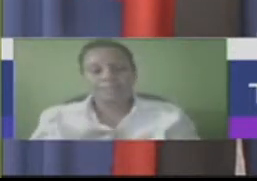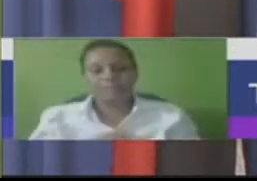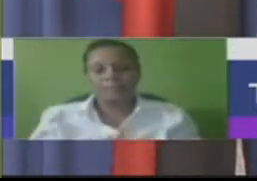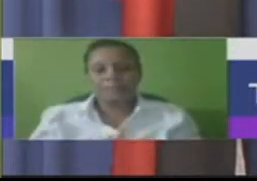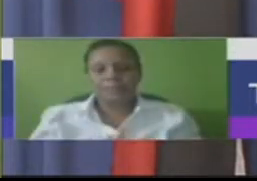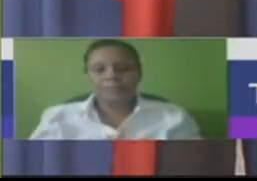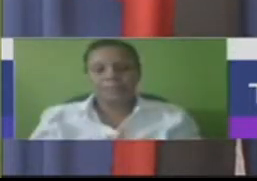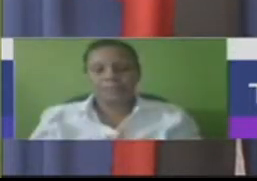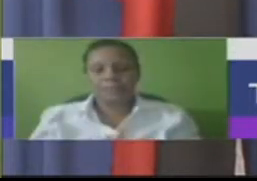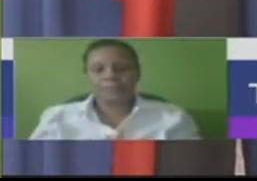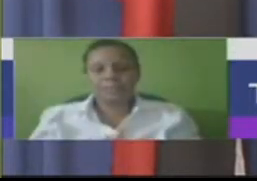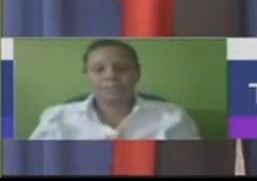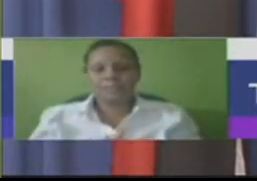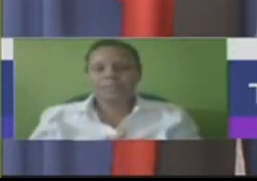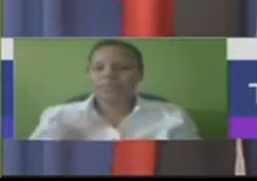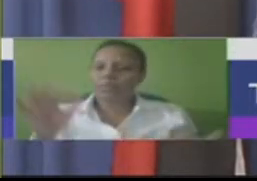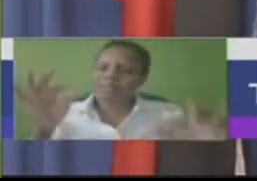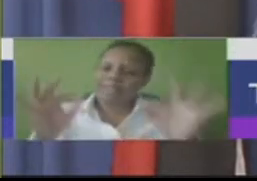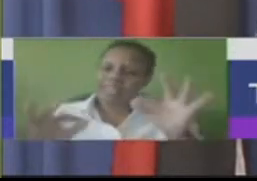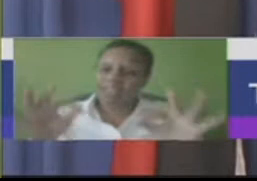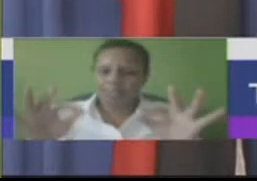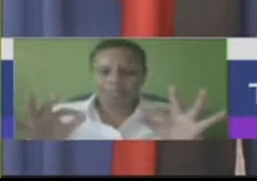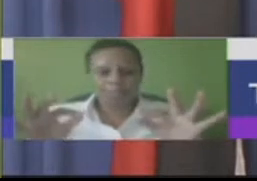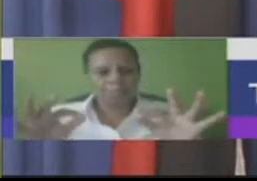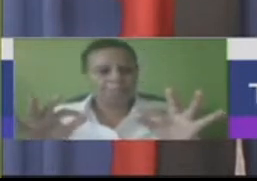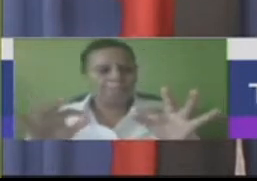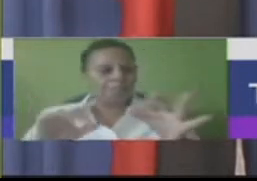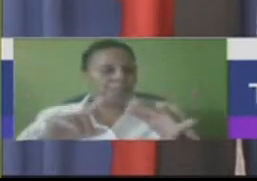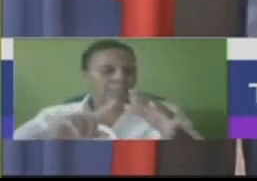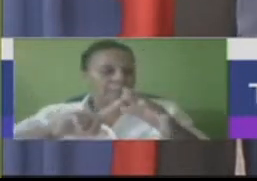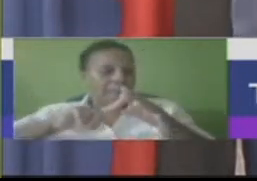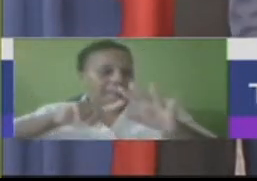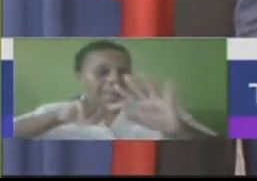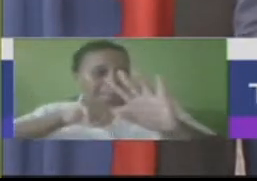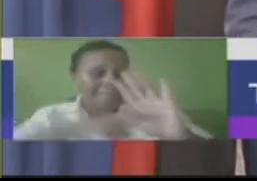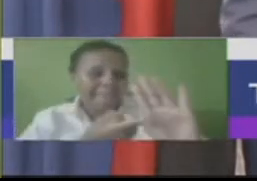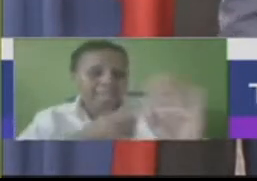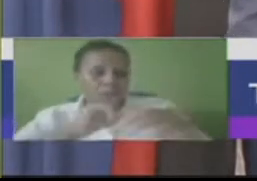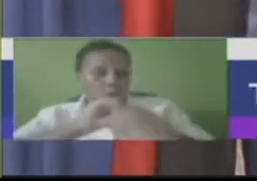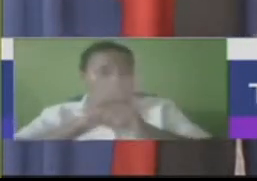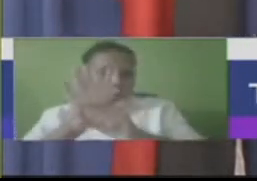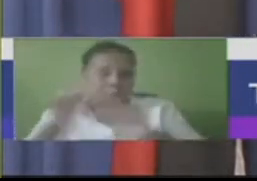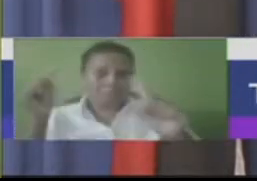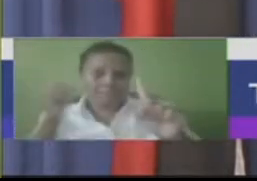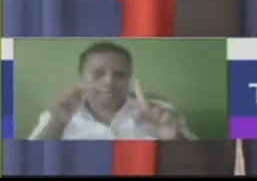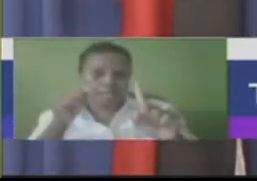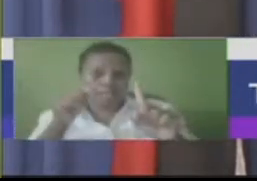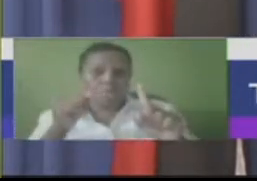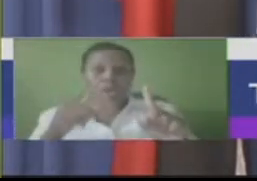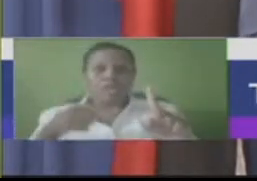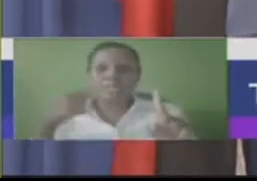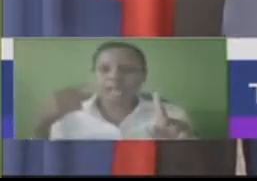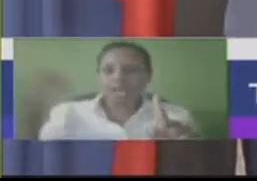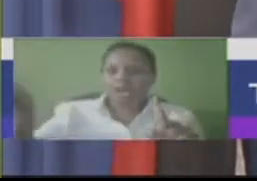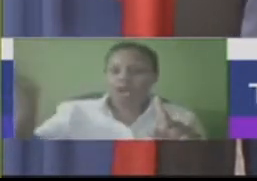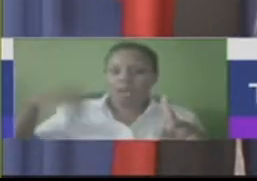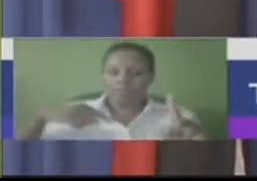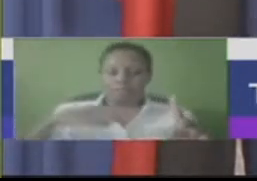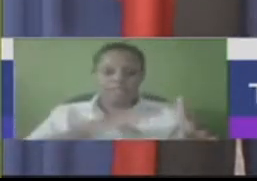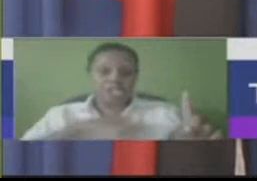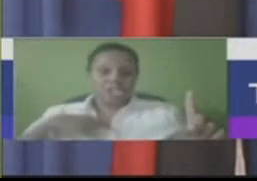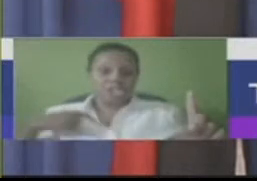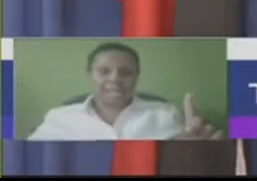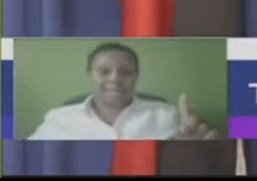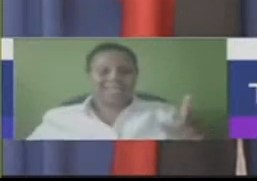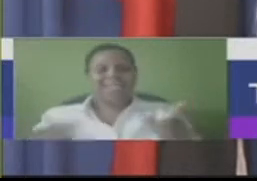the very beginning of the COVID challenge, we started out by saying coming from China, no go for 14 days. Then we expanded it to coming